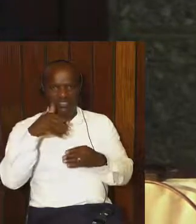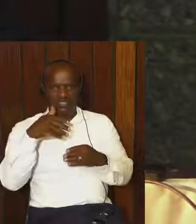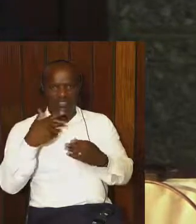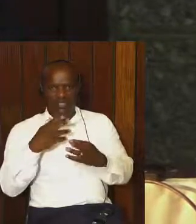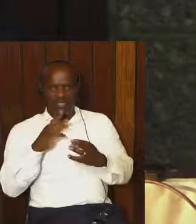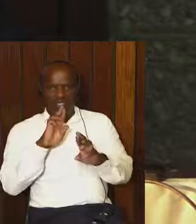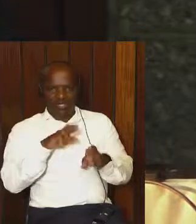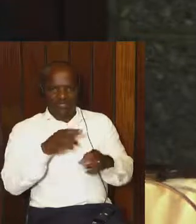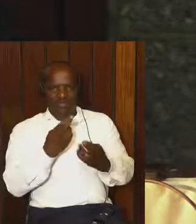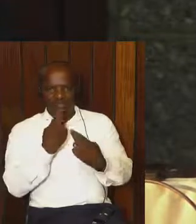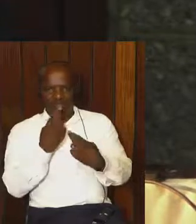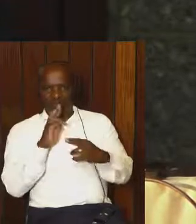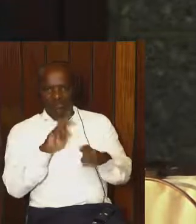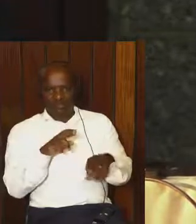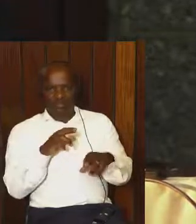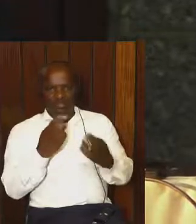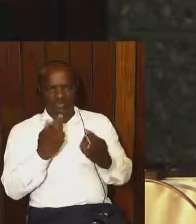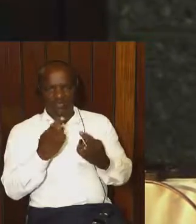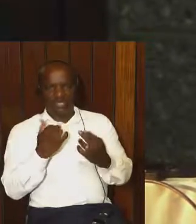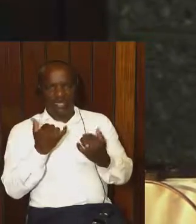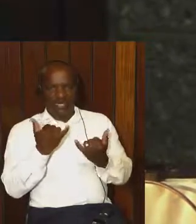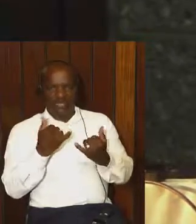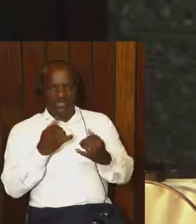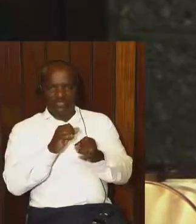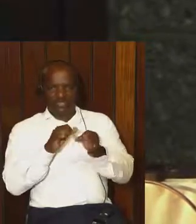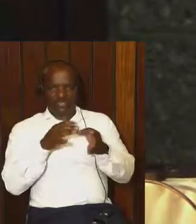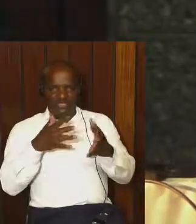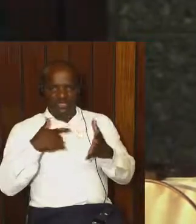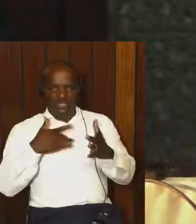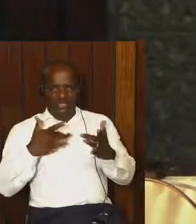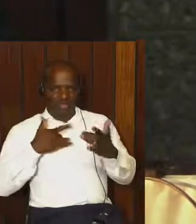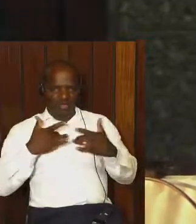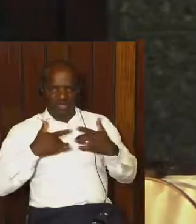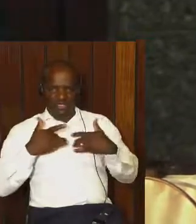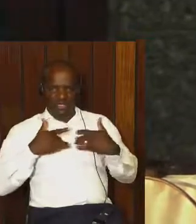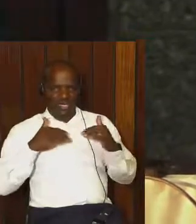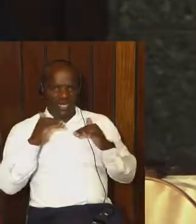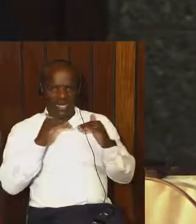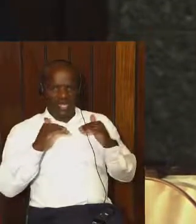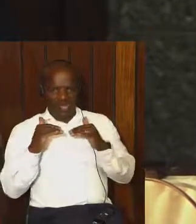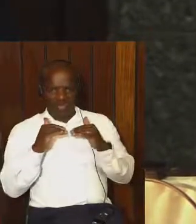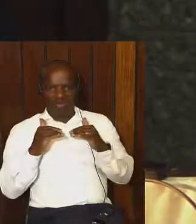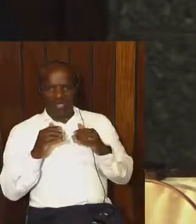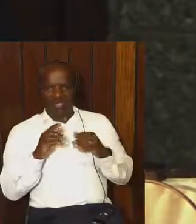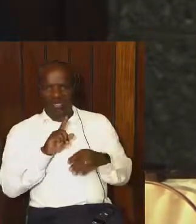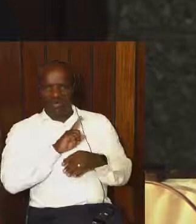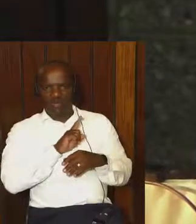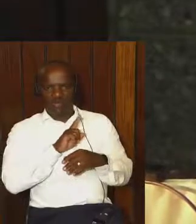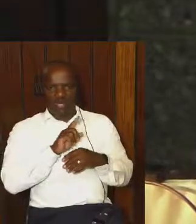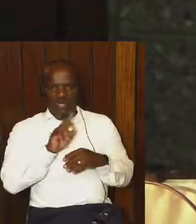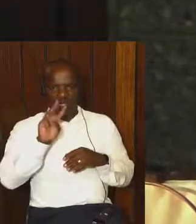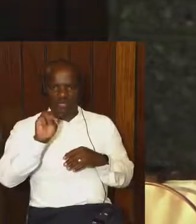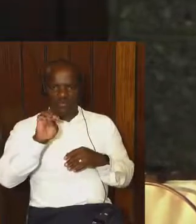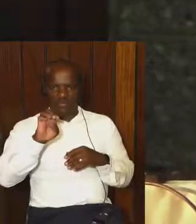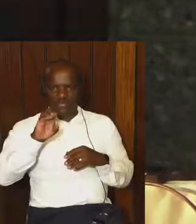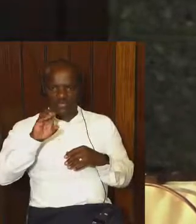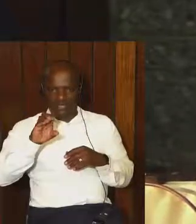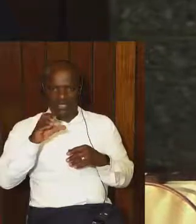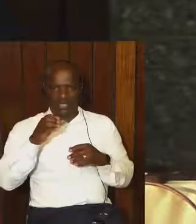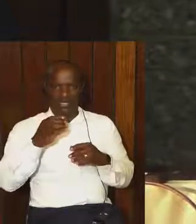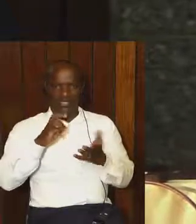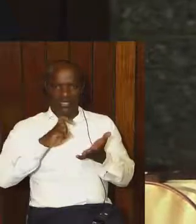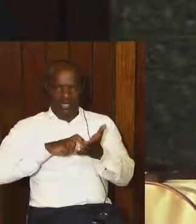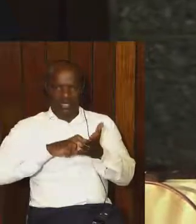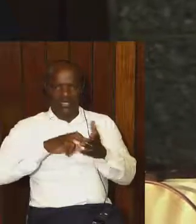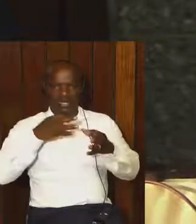you provide us with the funds. Chair, I am equally concerned with that because the MEC is at pains to explain, and